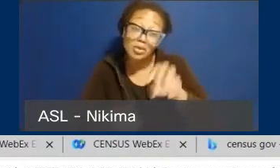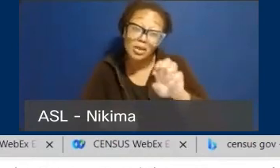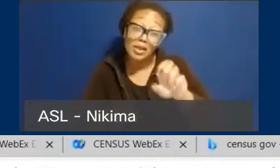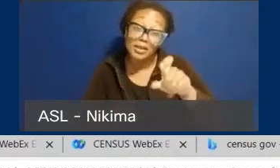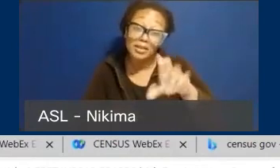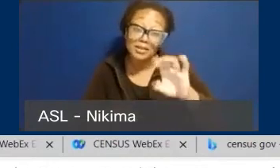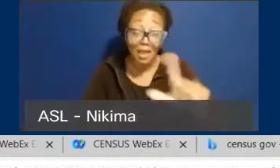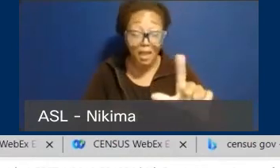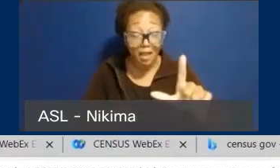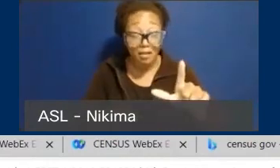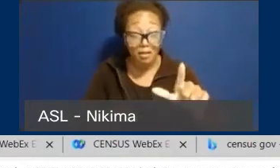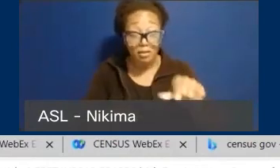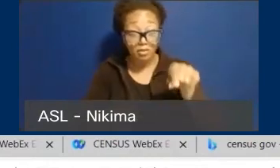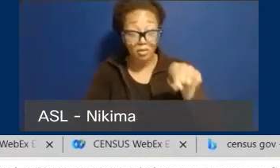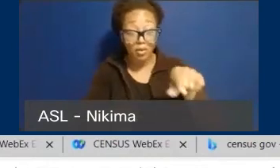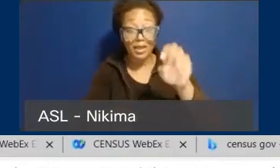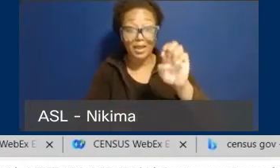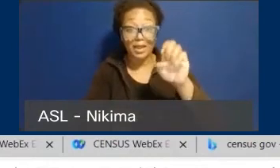it into Excel